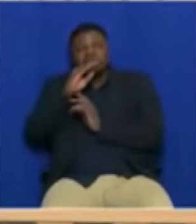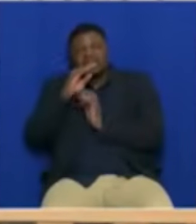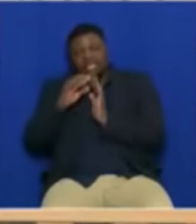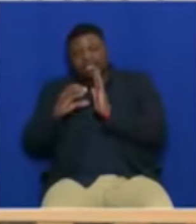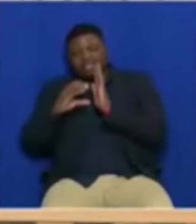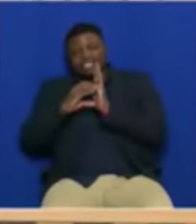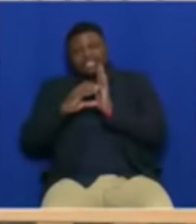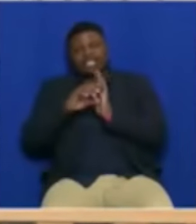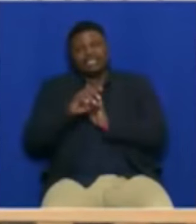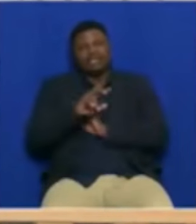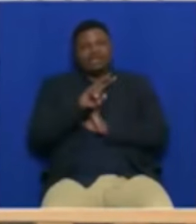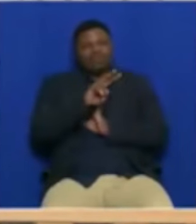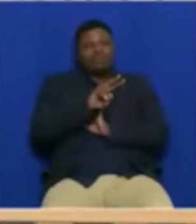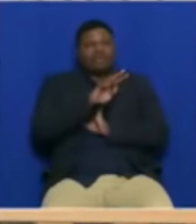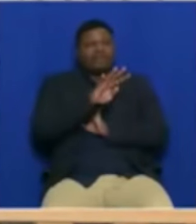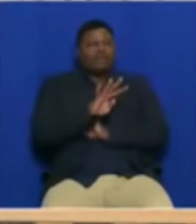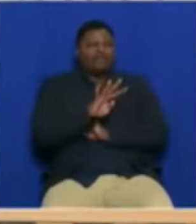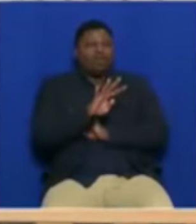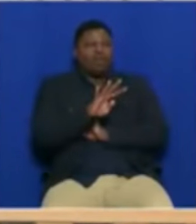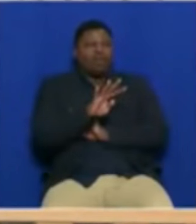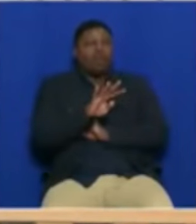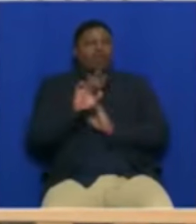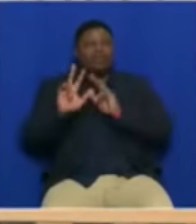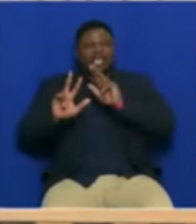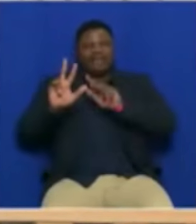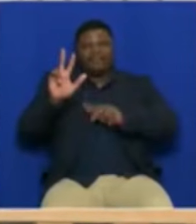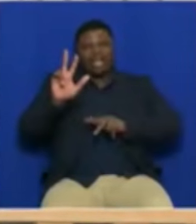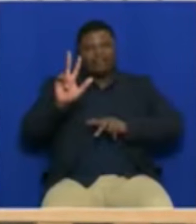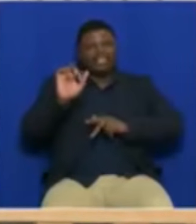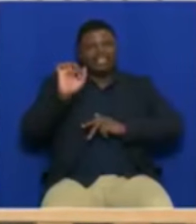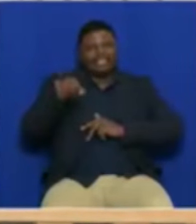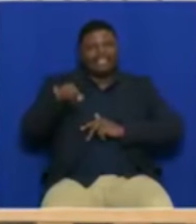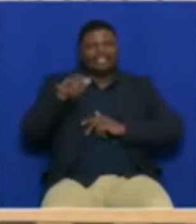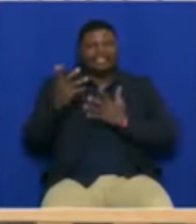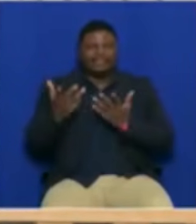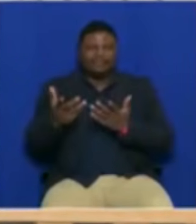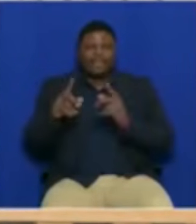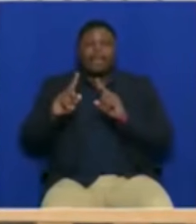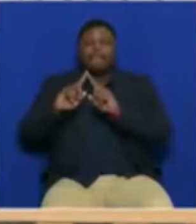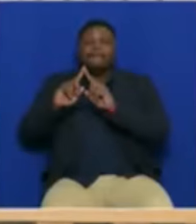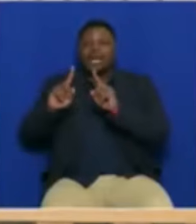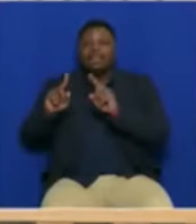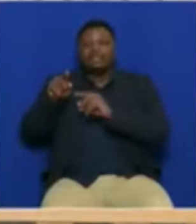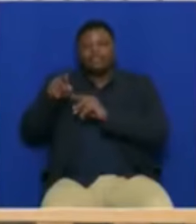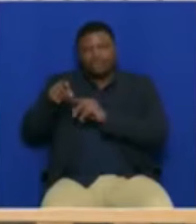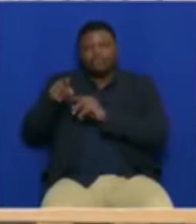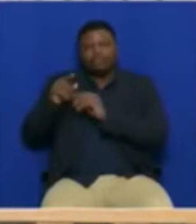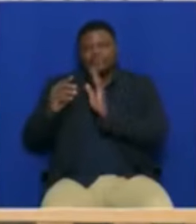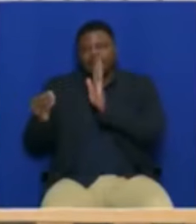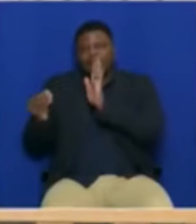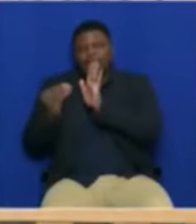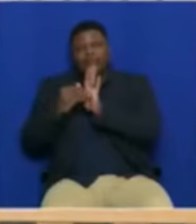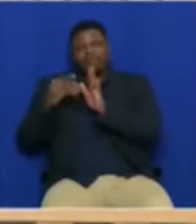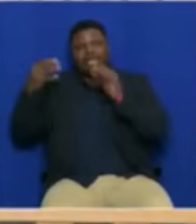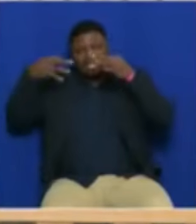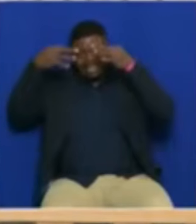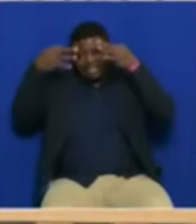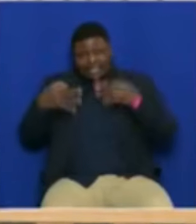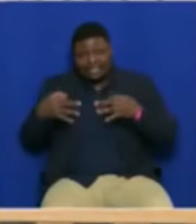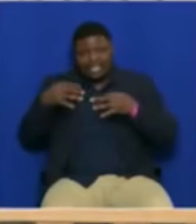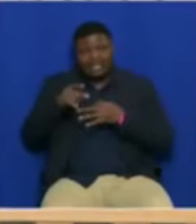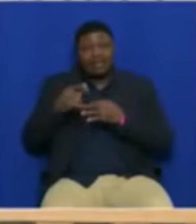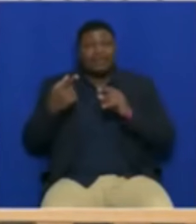didn't see that one. You reference a decision made by the Case